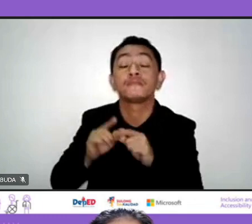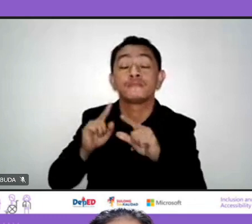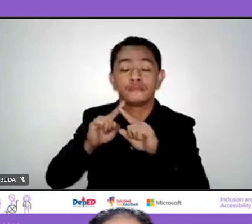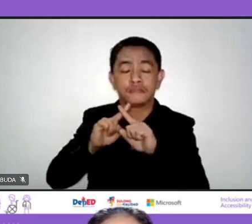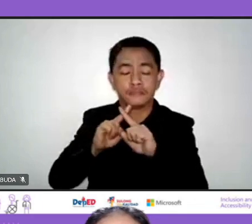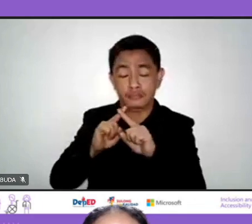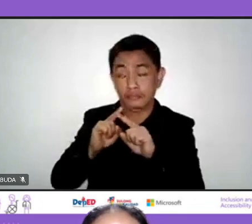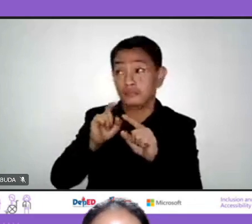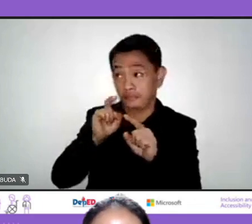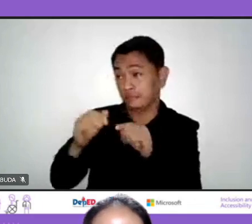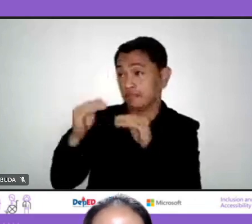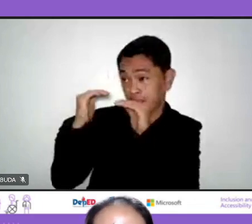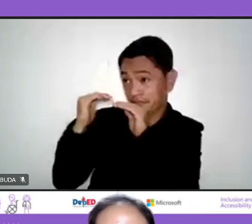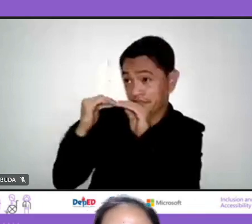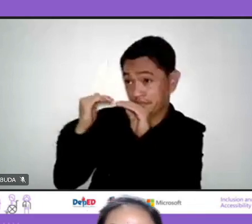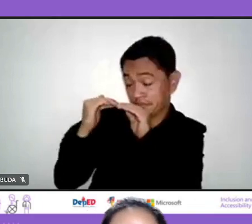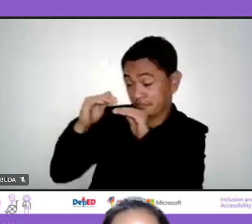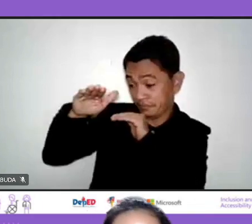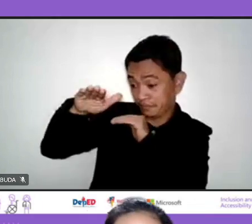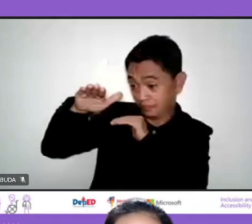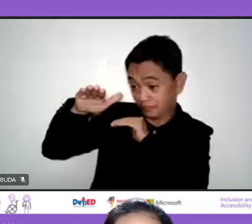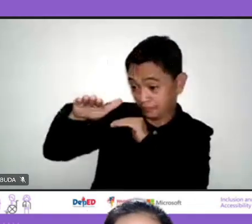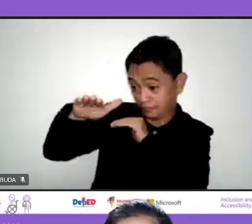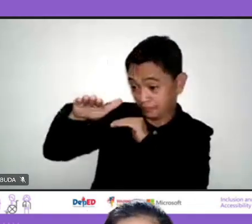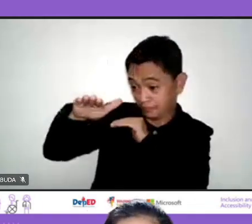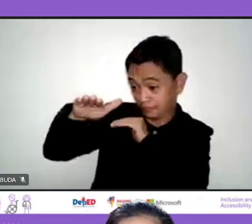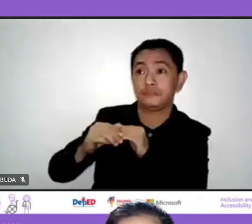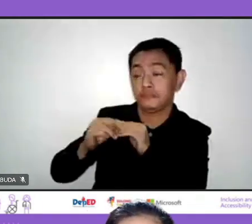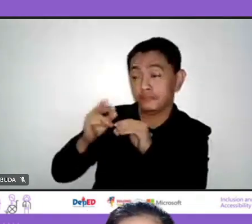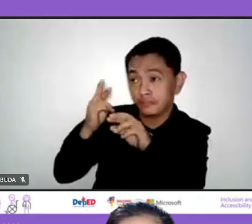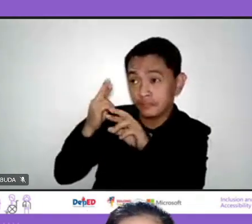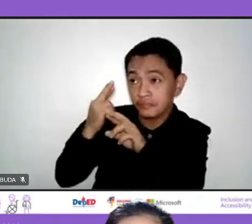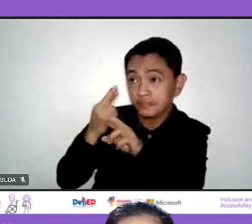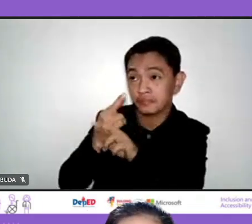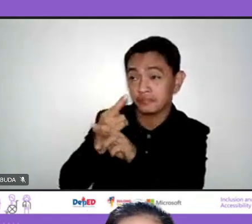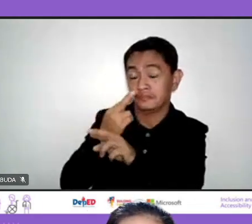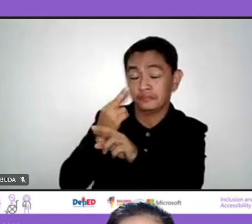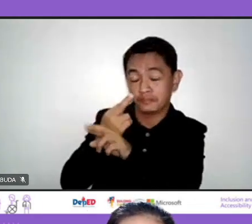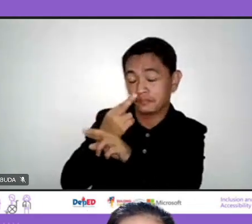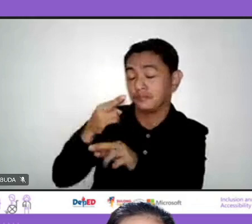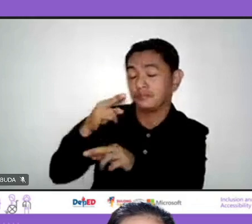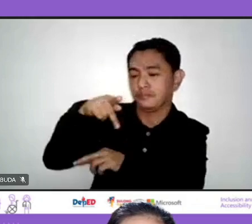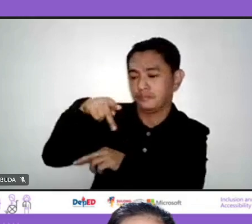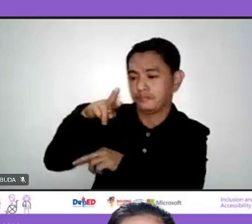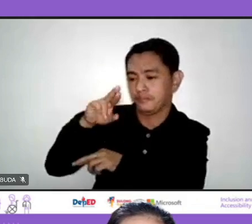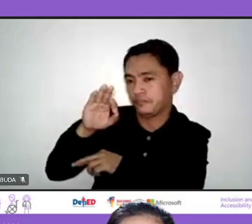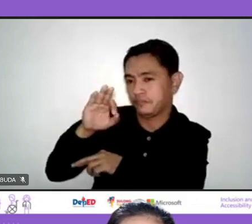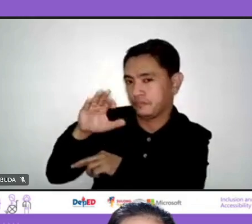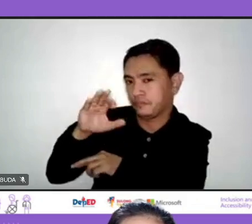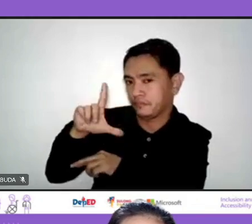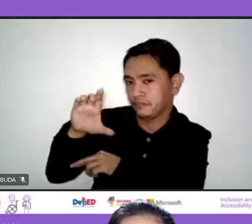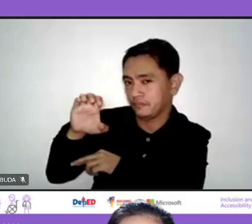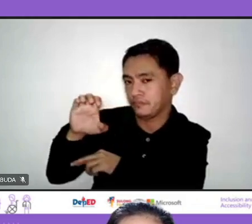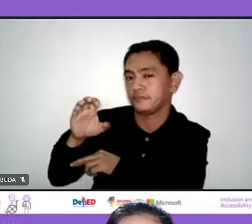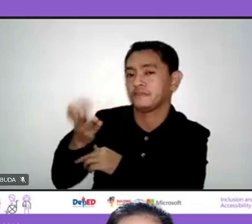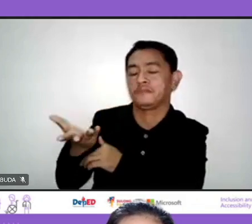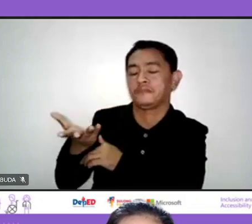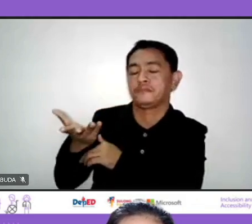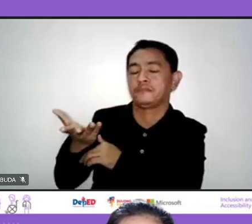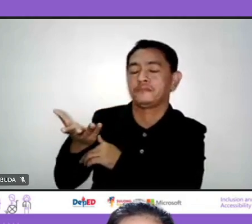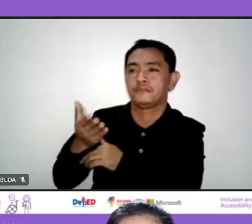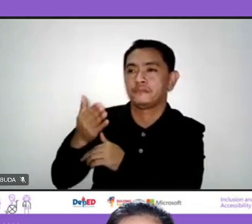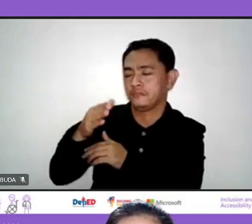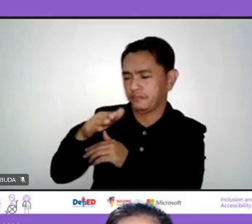cope with right now. So, pero ang tanong palagi dyan, is that fair? Is that fair for kids na, you